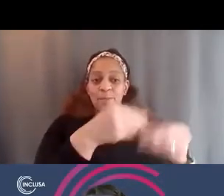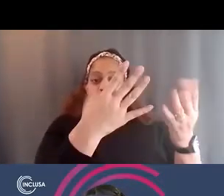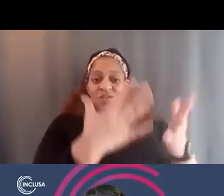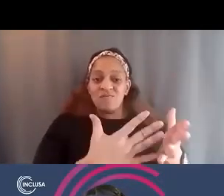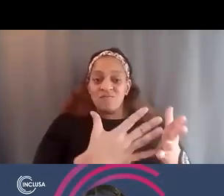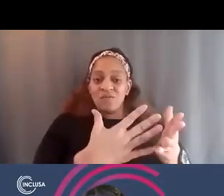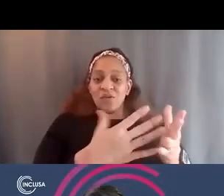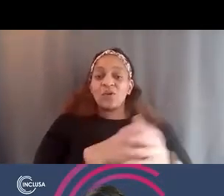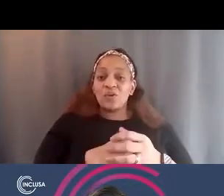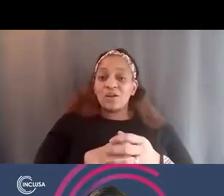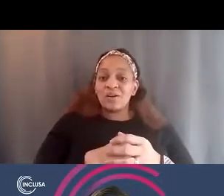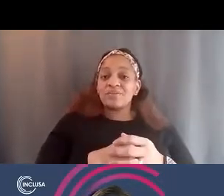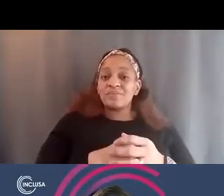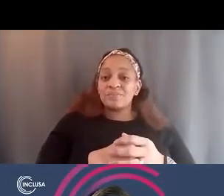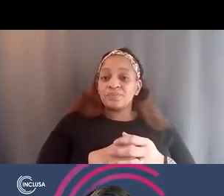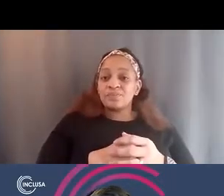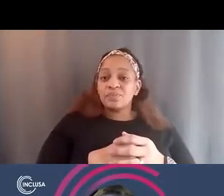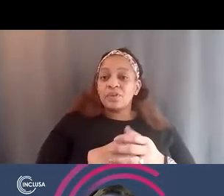that an individual works.